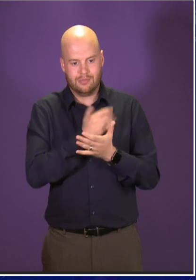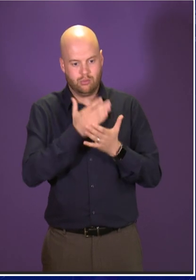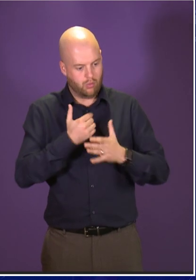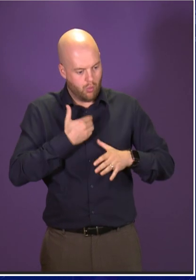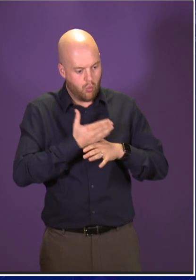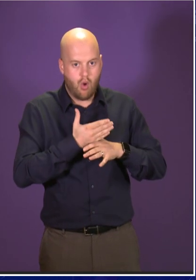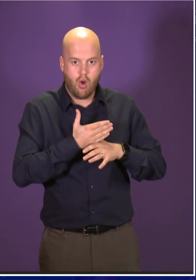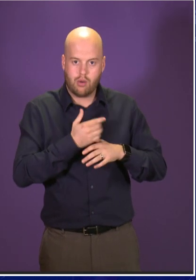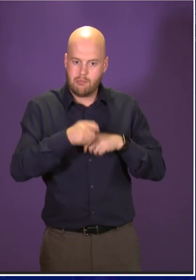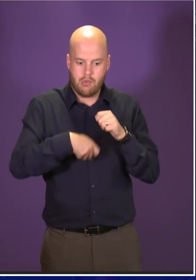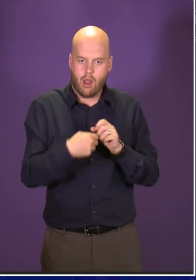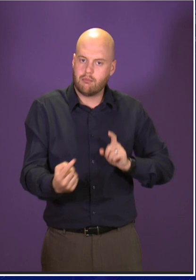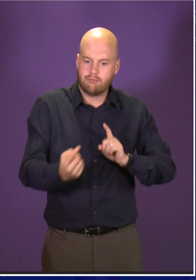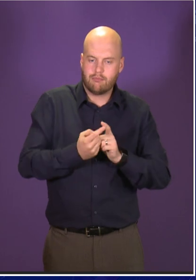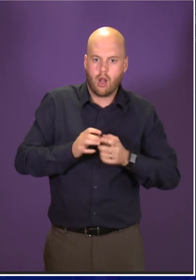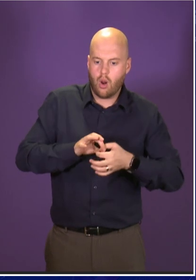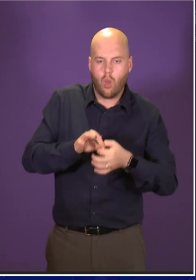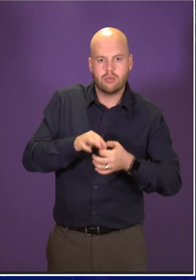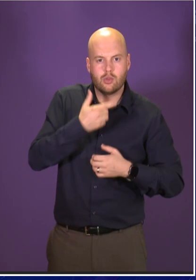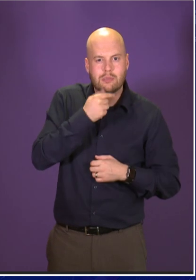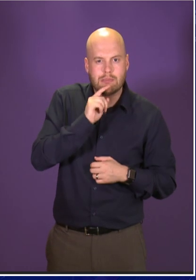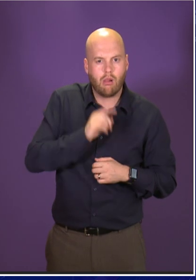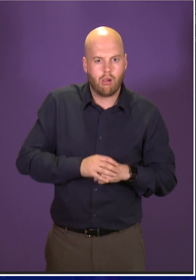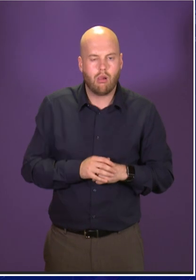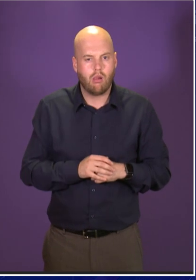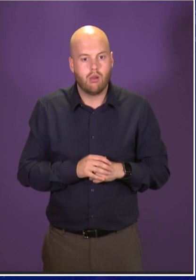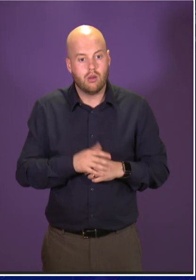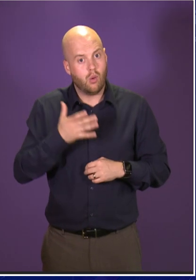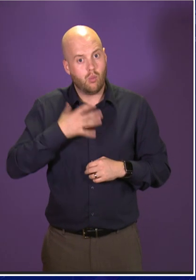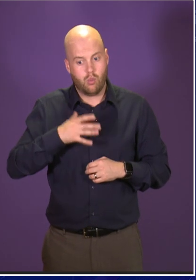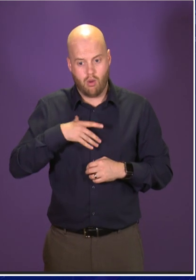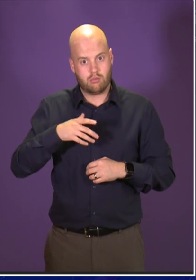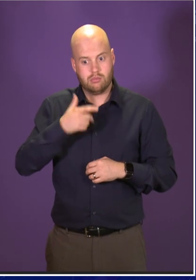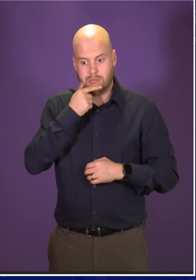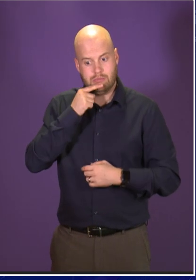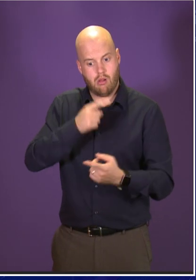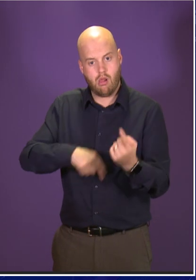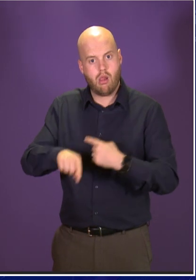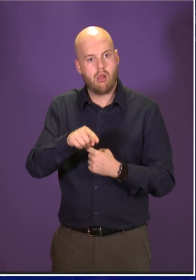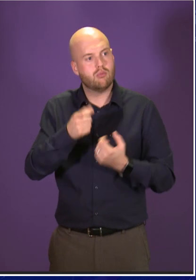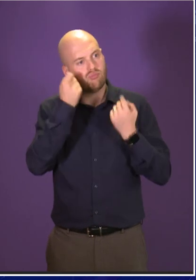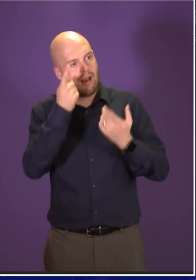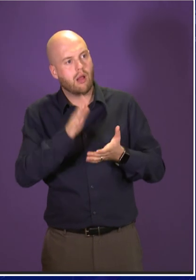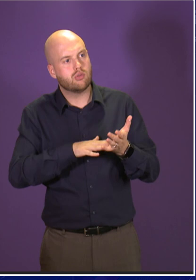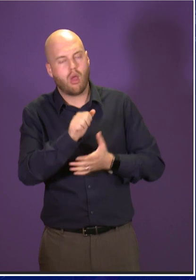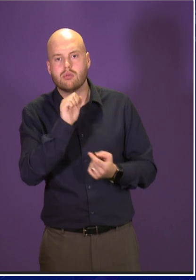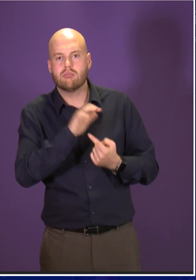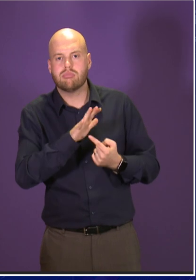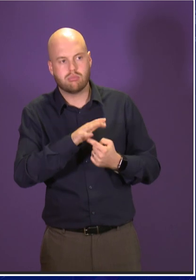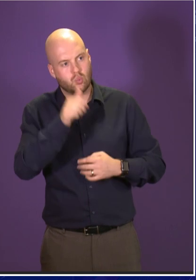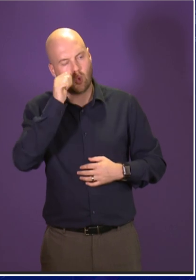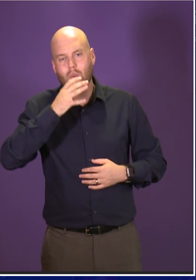versa, to bring people closer to culture in order to combine the attraction for culture with the need for